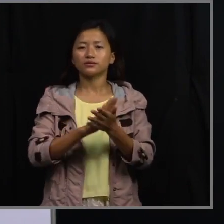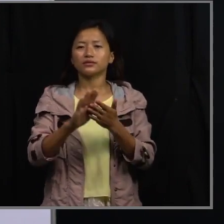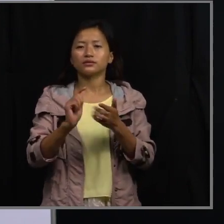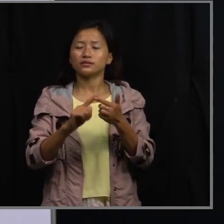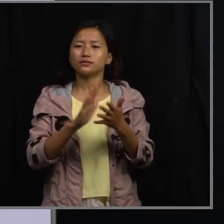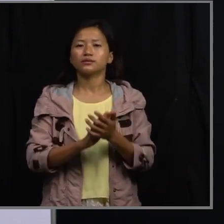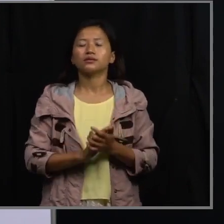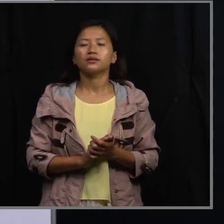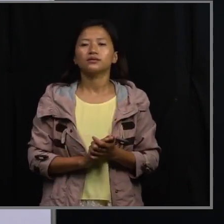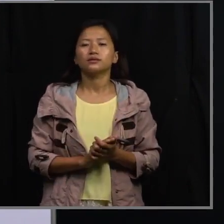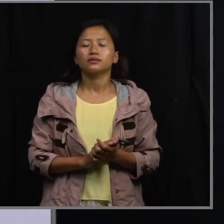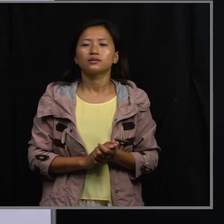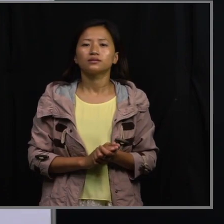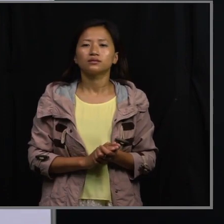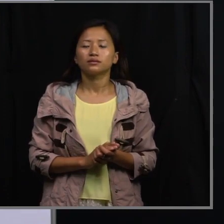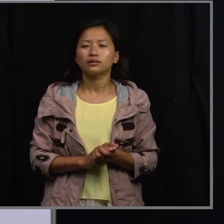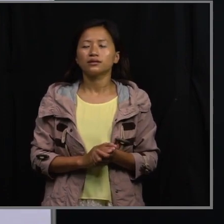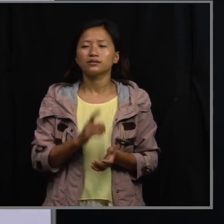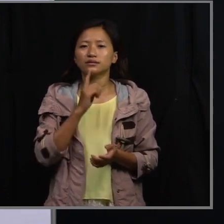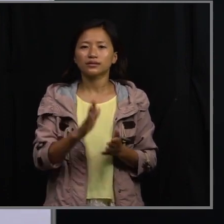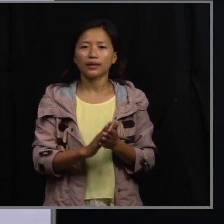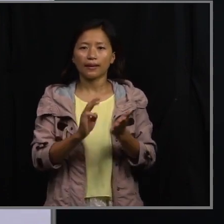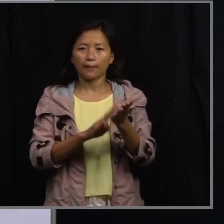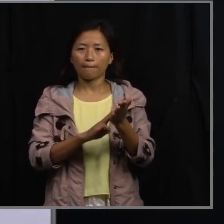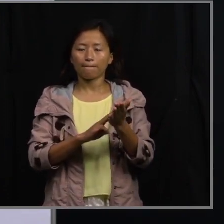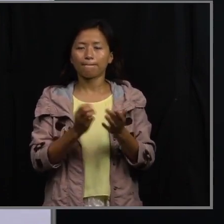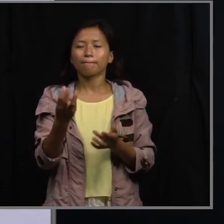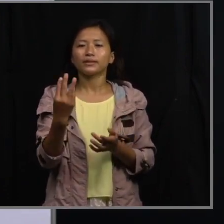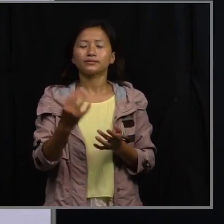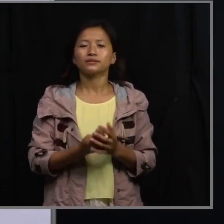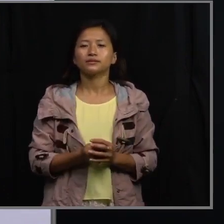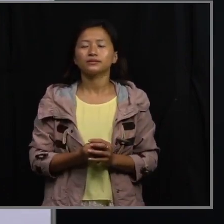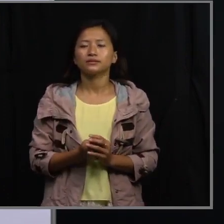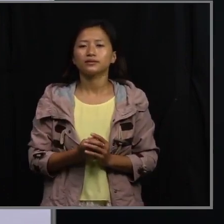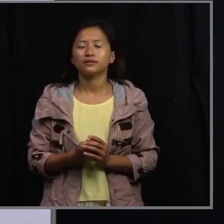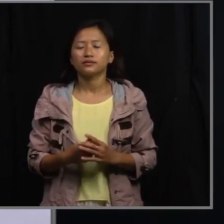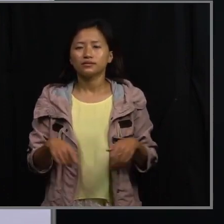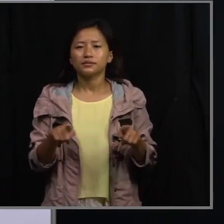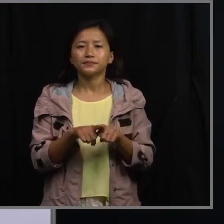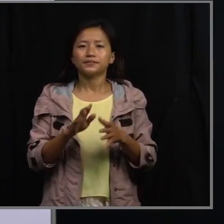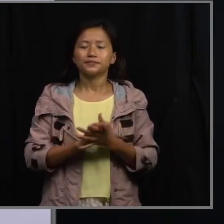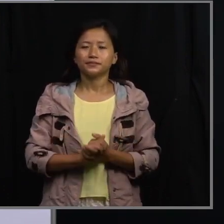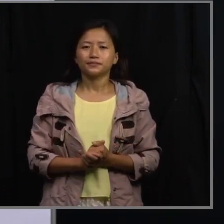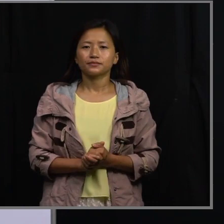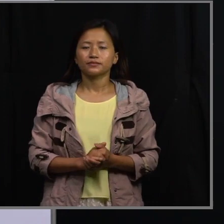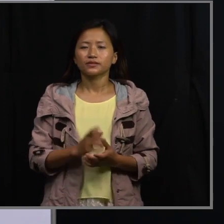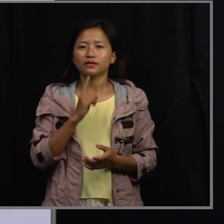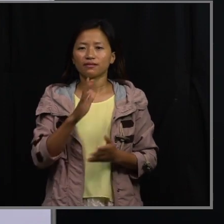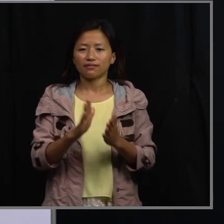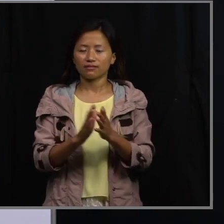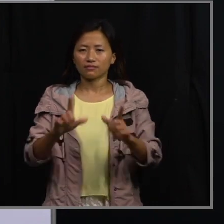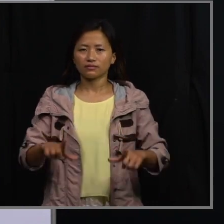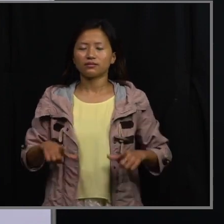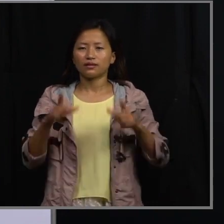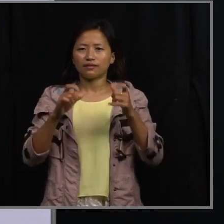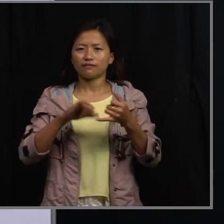chemistry, and we can say math or mathematics, and we can say life sciences,